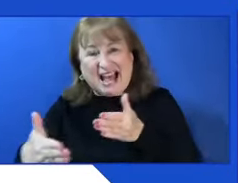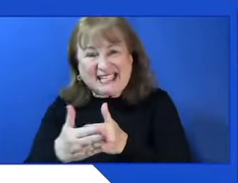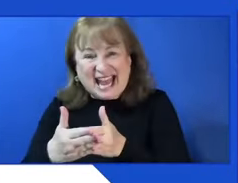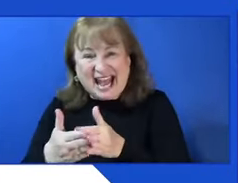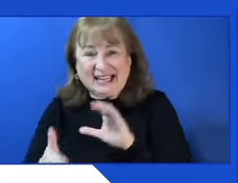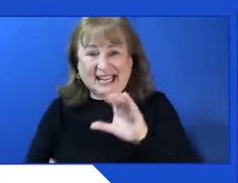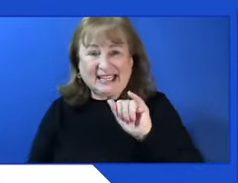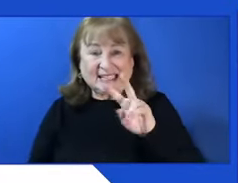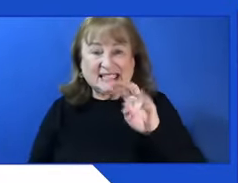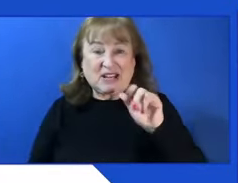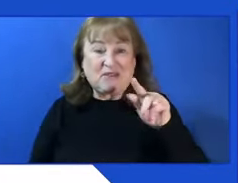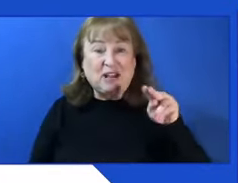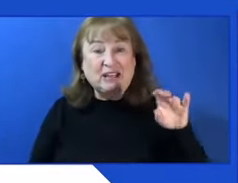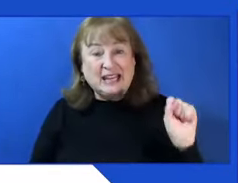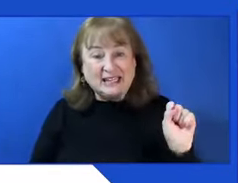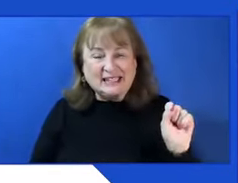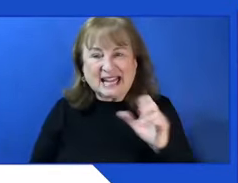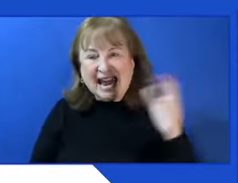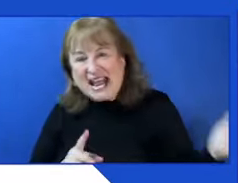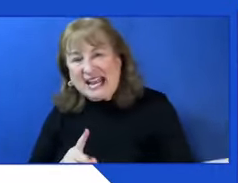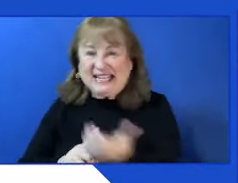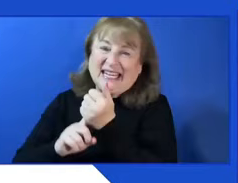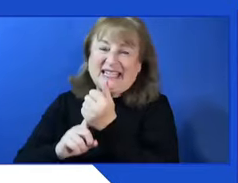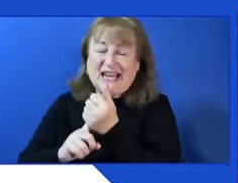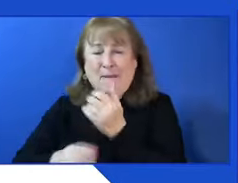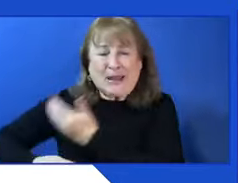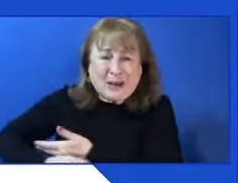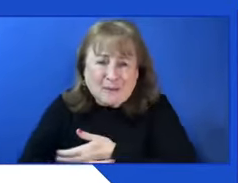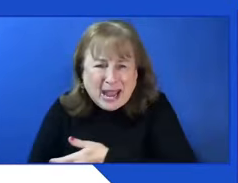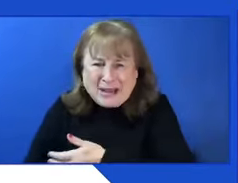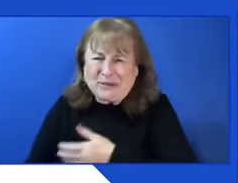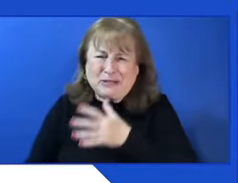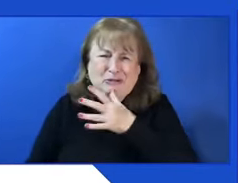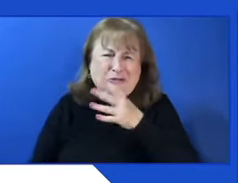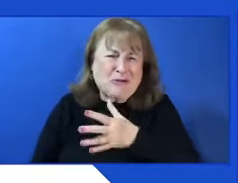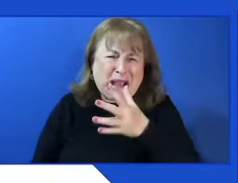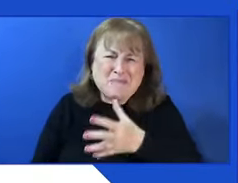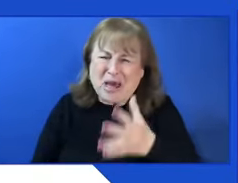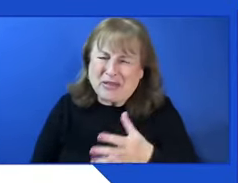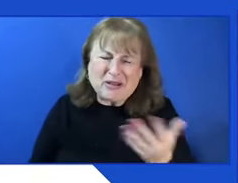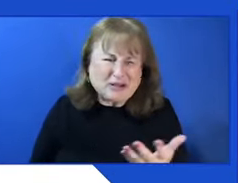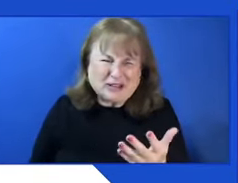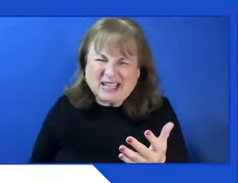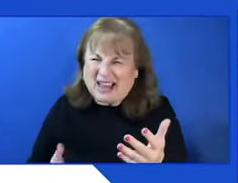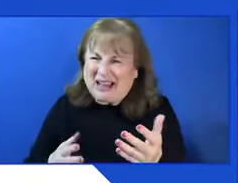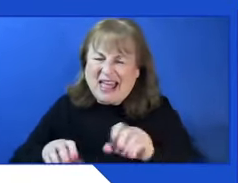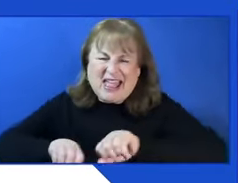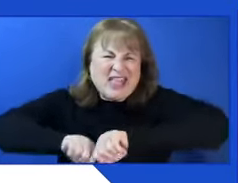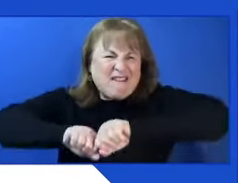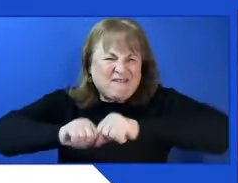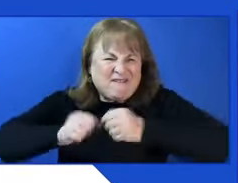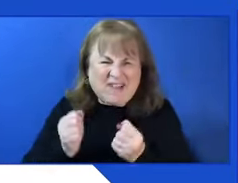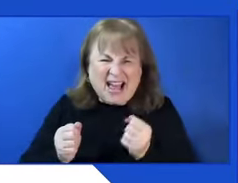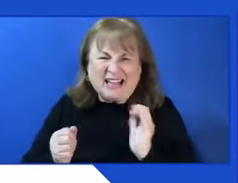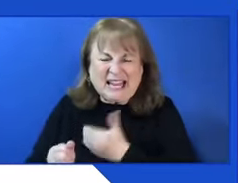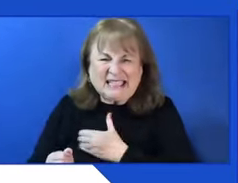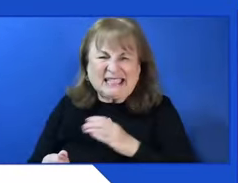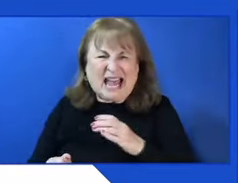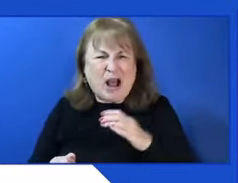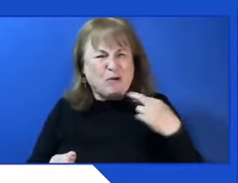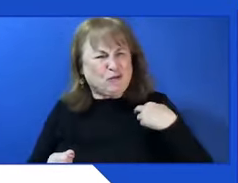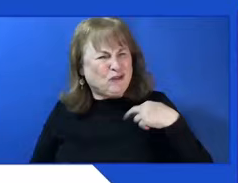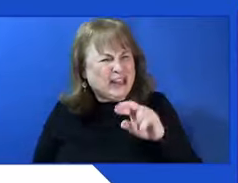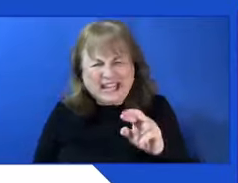civilians, kidnapping babies, grandmothers. All of this violates the core of our